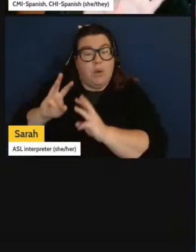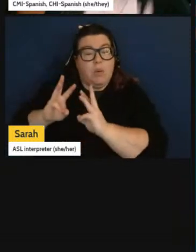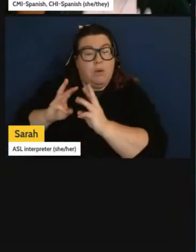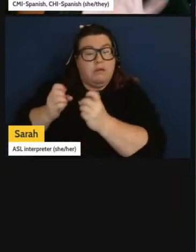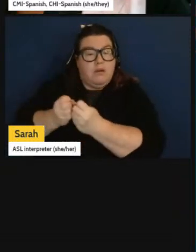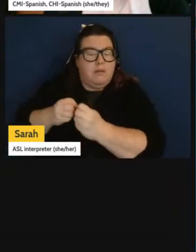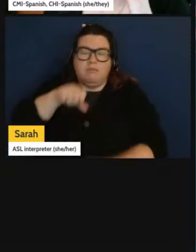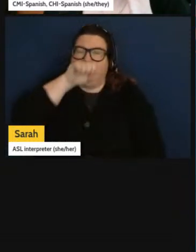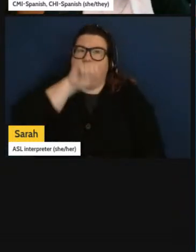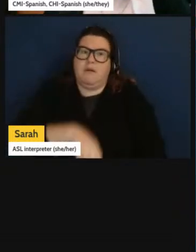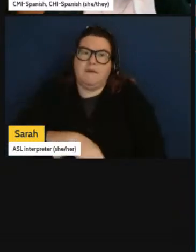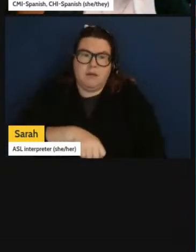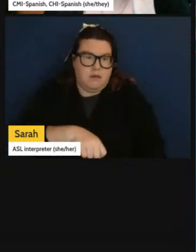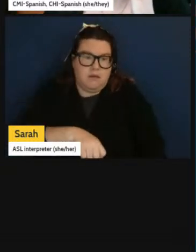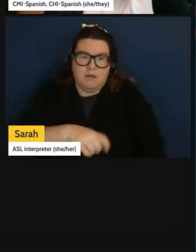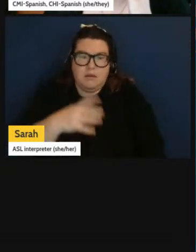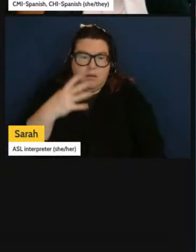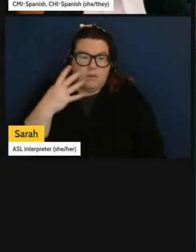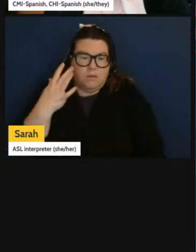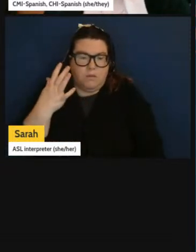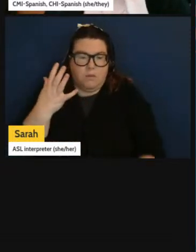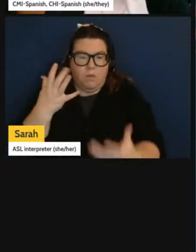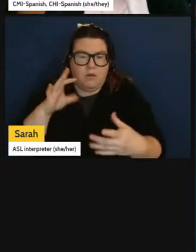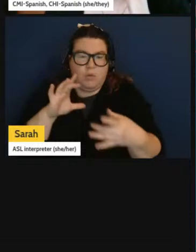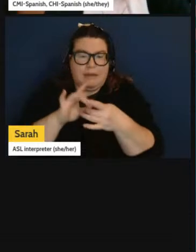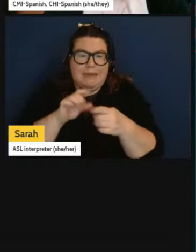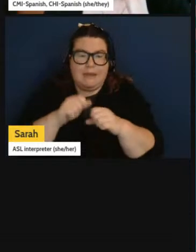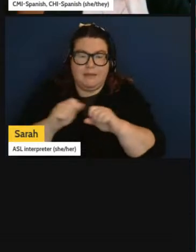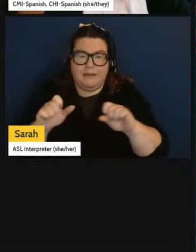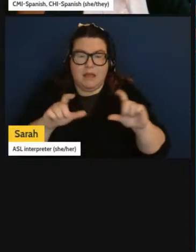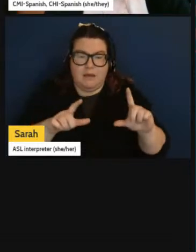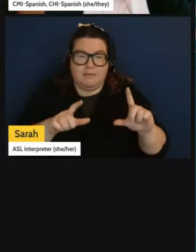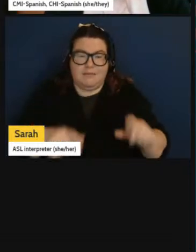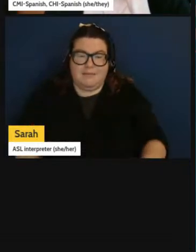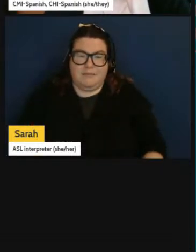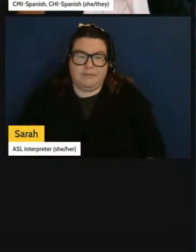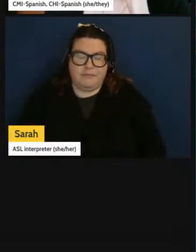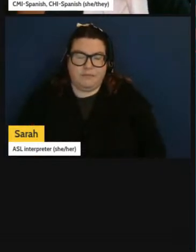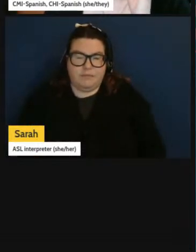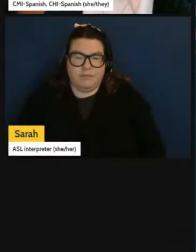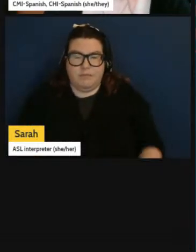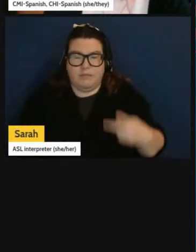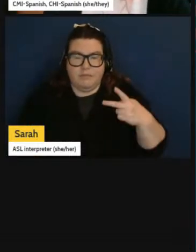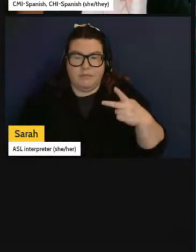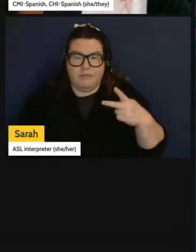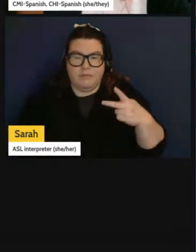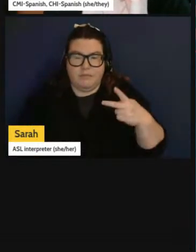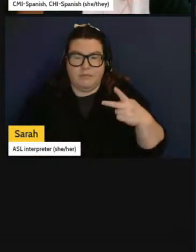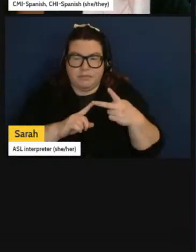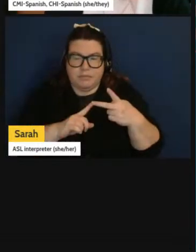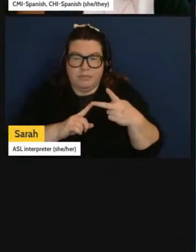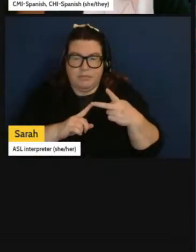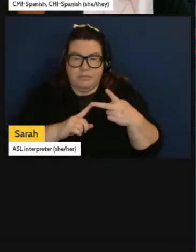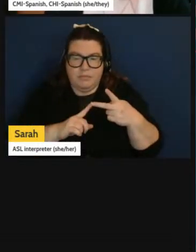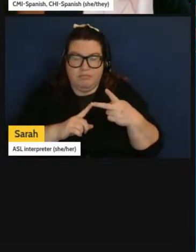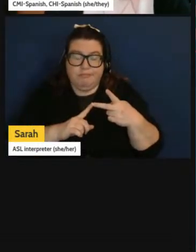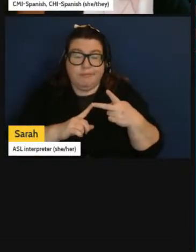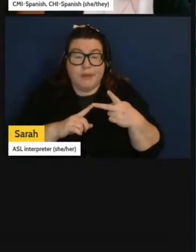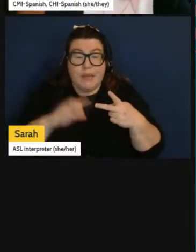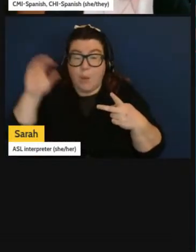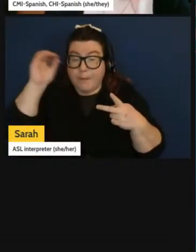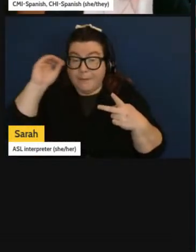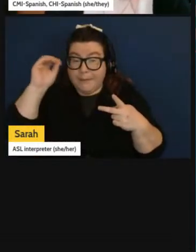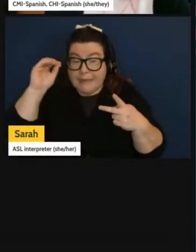love it. And that's why I wanted to link it on this slide. The second thing is to check your biases